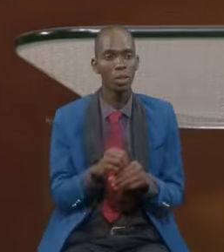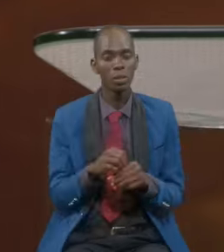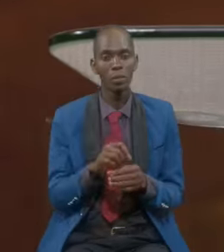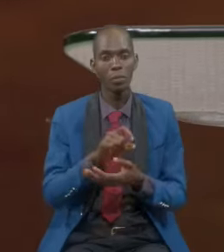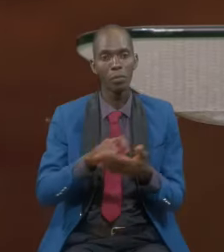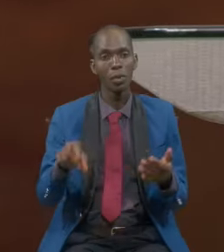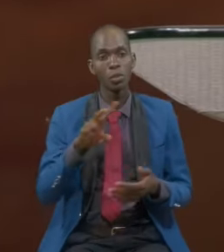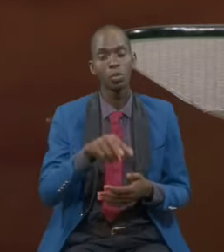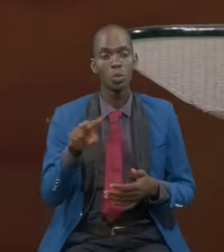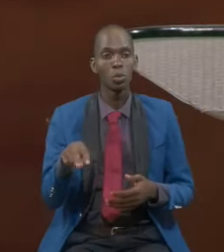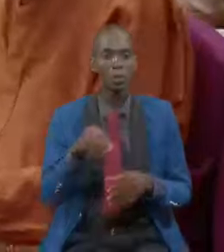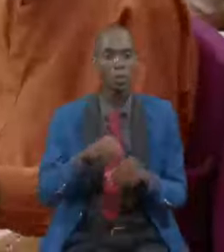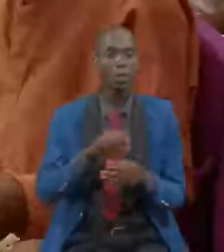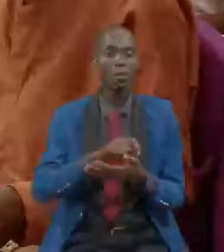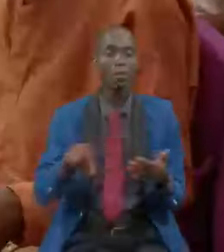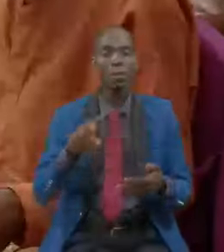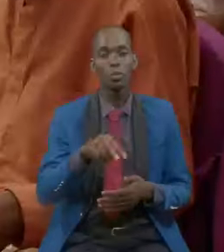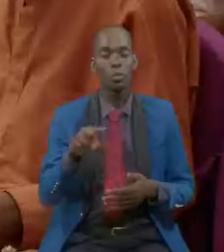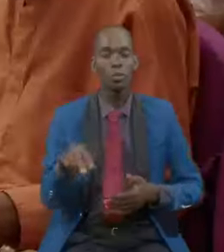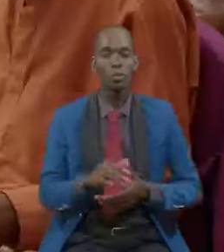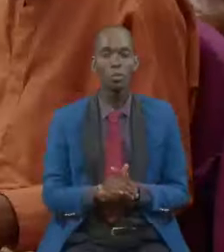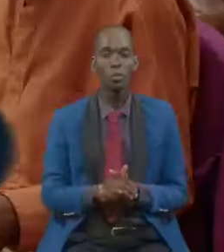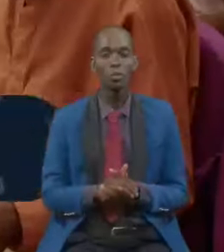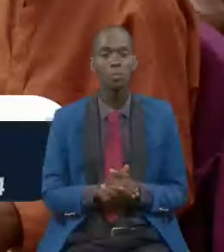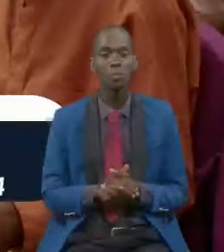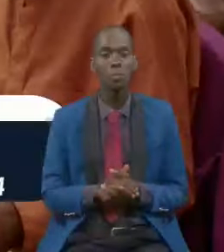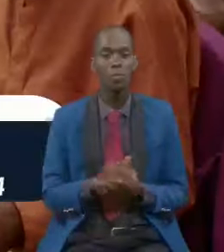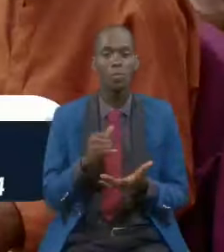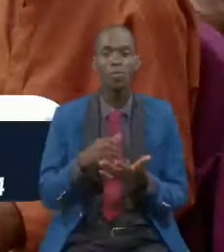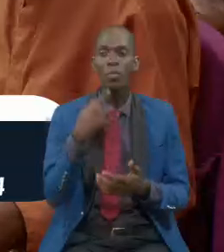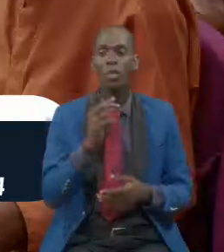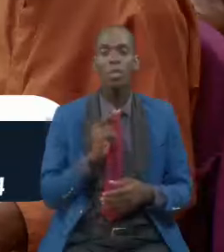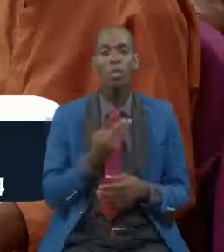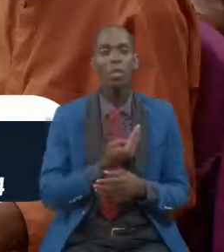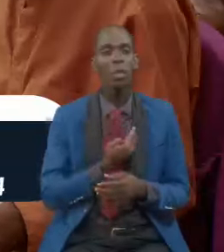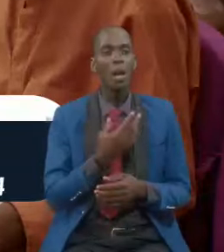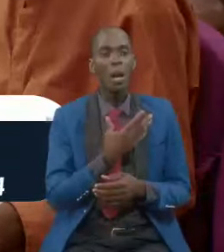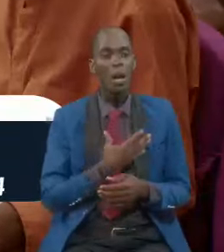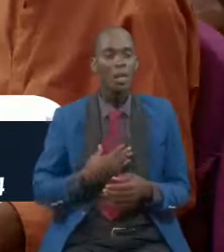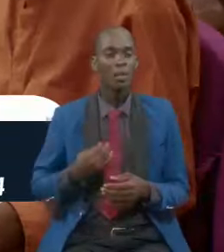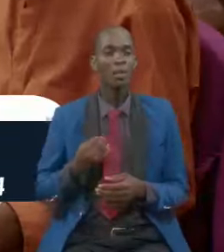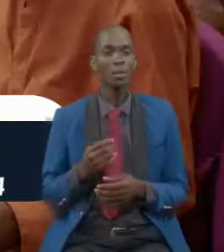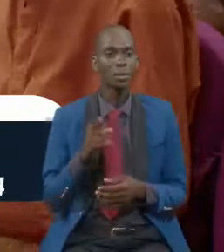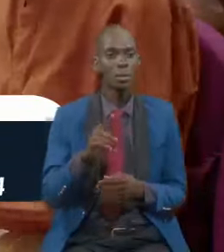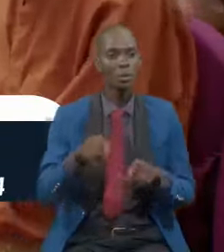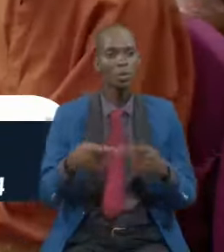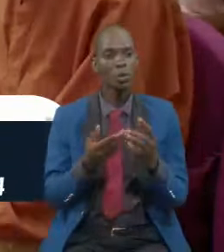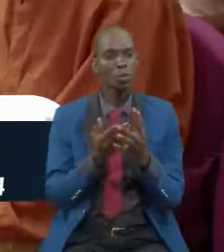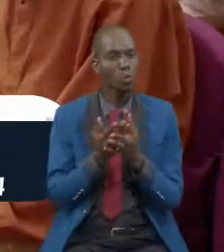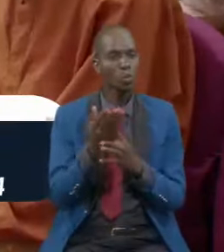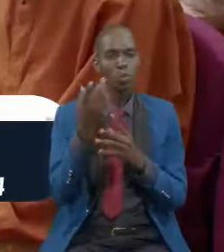22. In verse 22, it tells us, and he went through